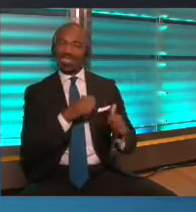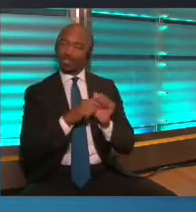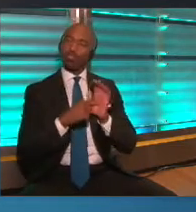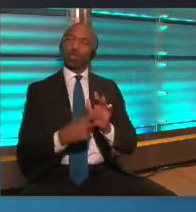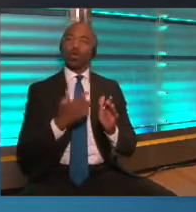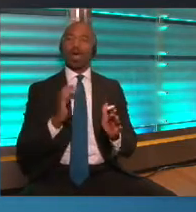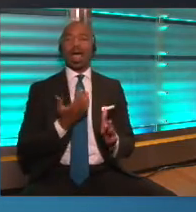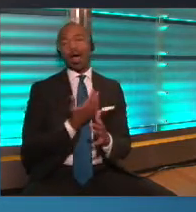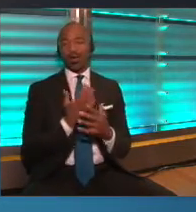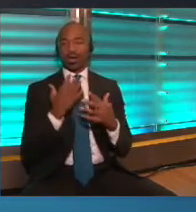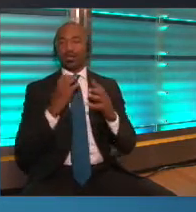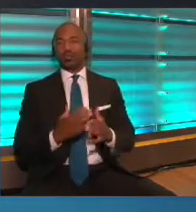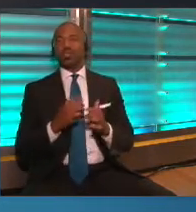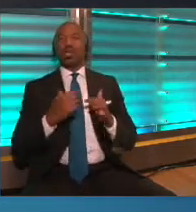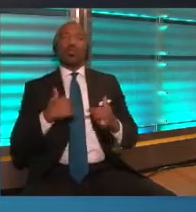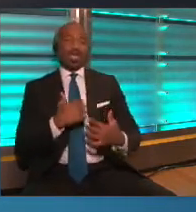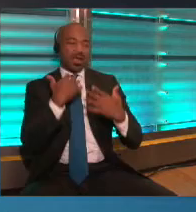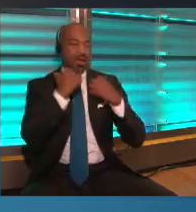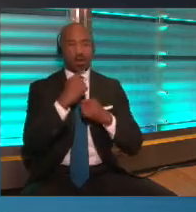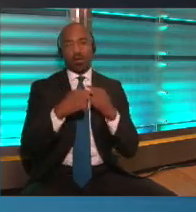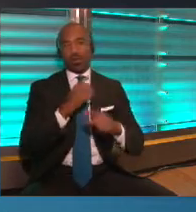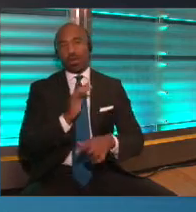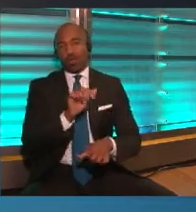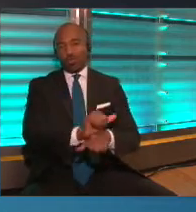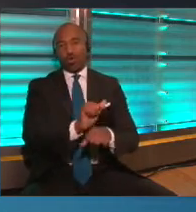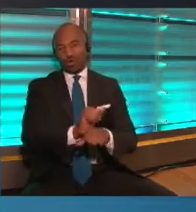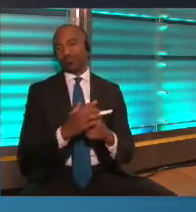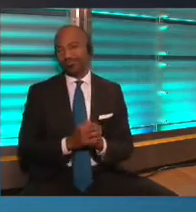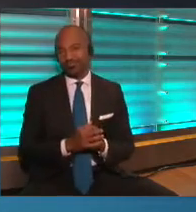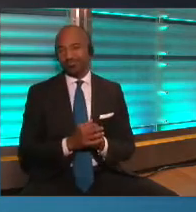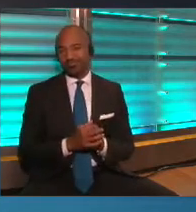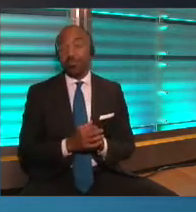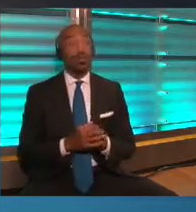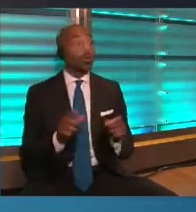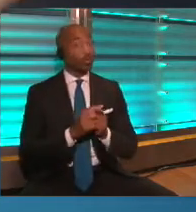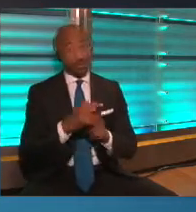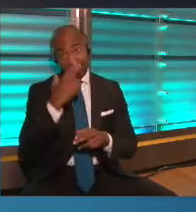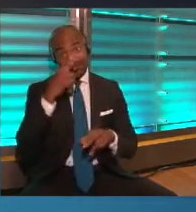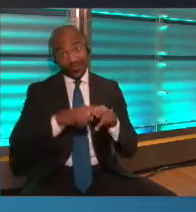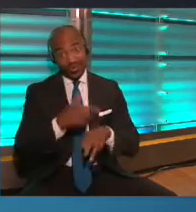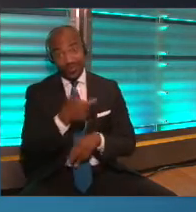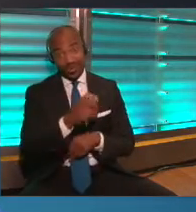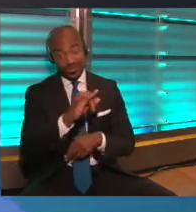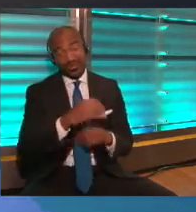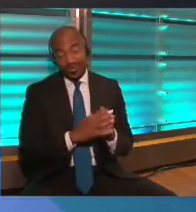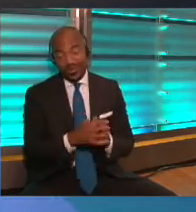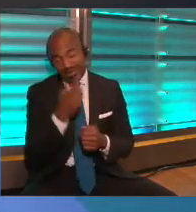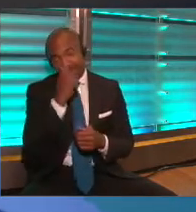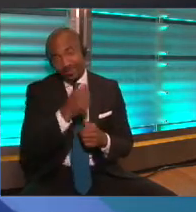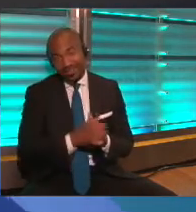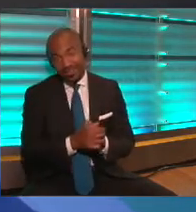customers how much we care about what we do. And it's fun to watch as well. But that being said, you